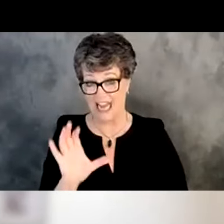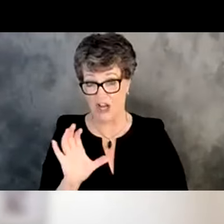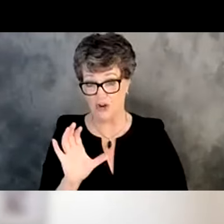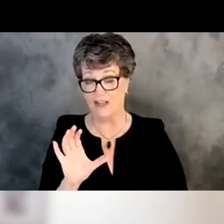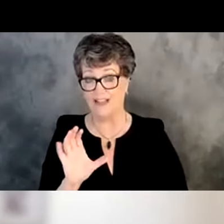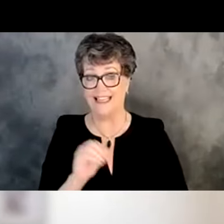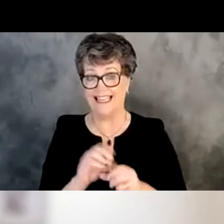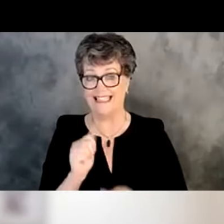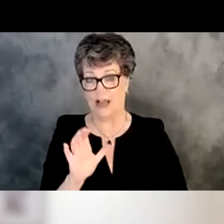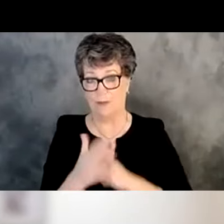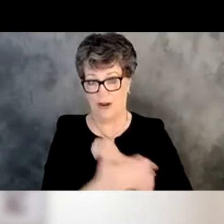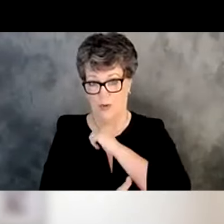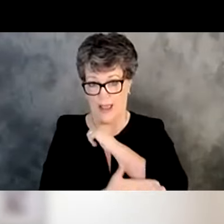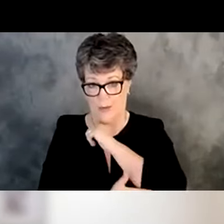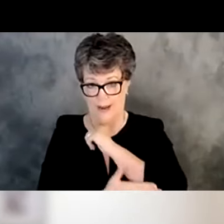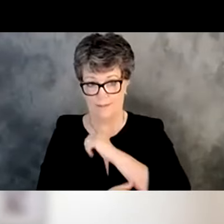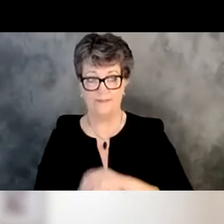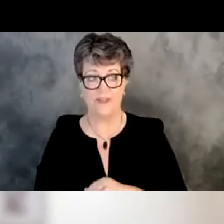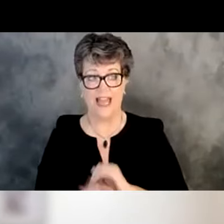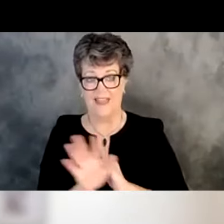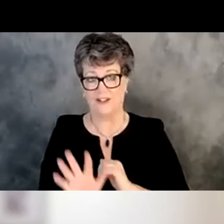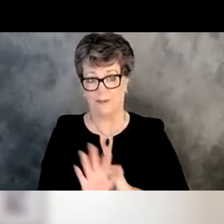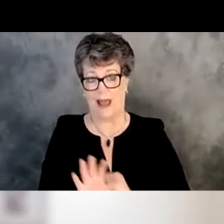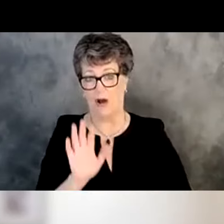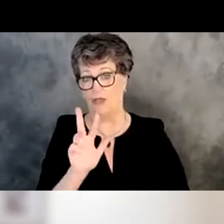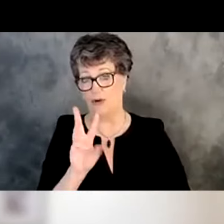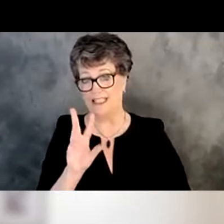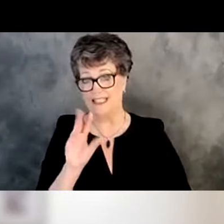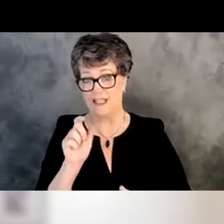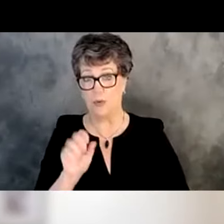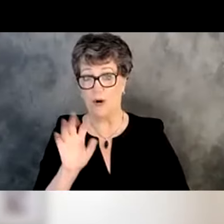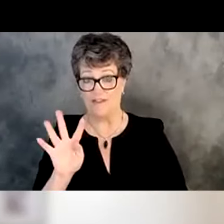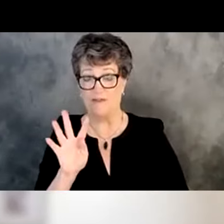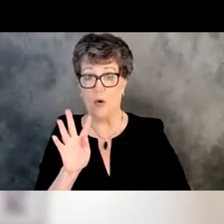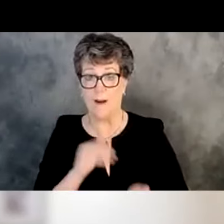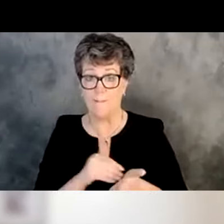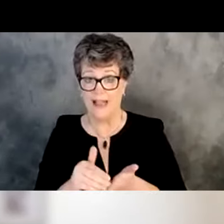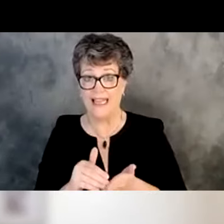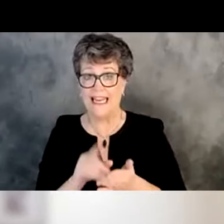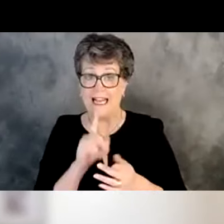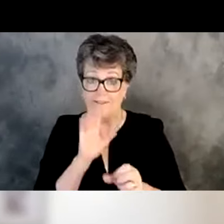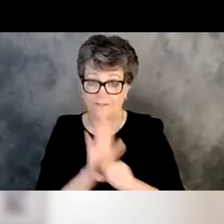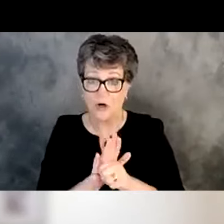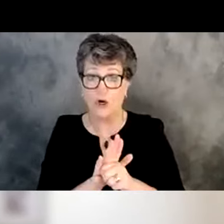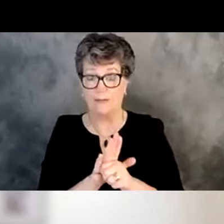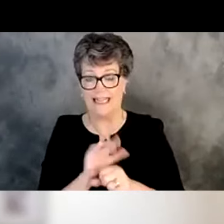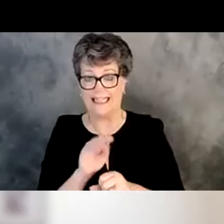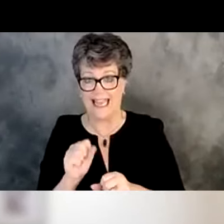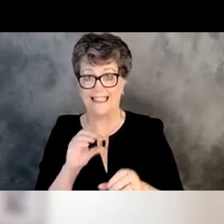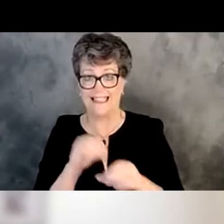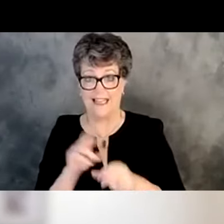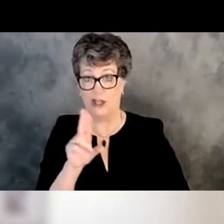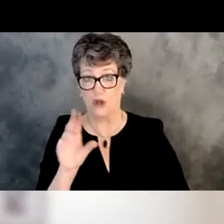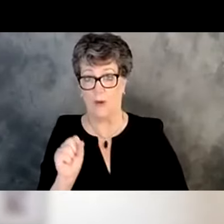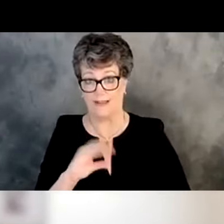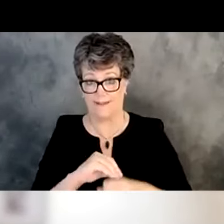Sacramento County. And there have been about 36.4 million confirmed cases of COVID-19 in the United States, and